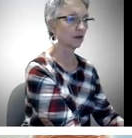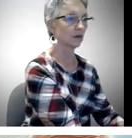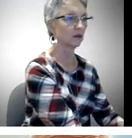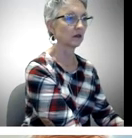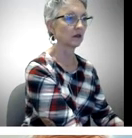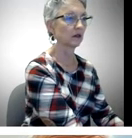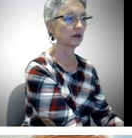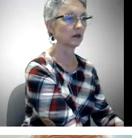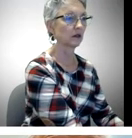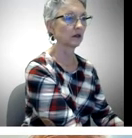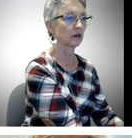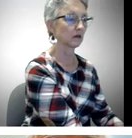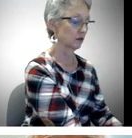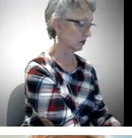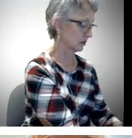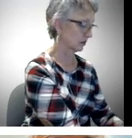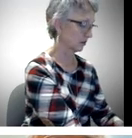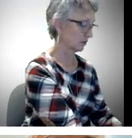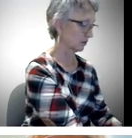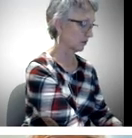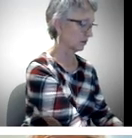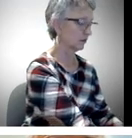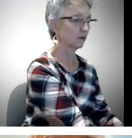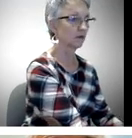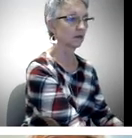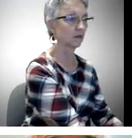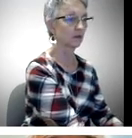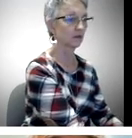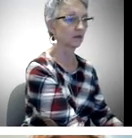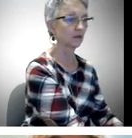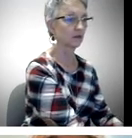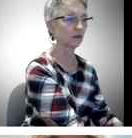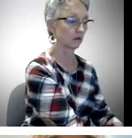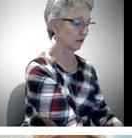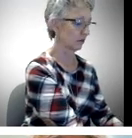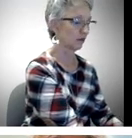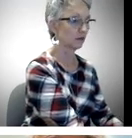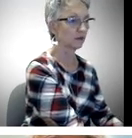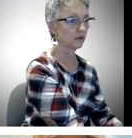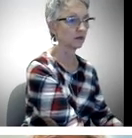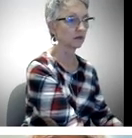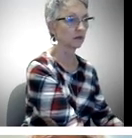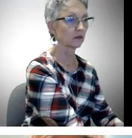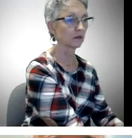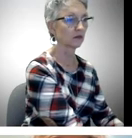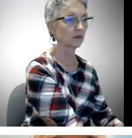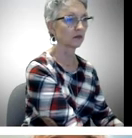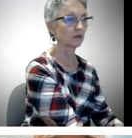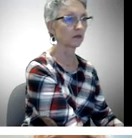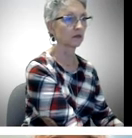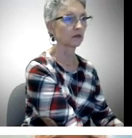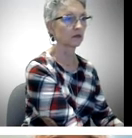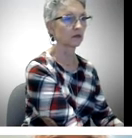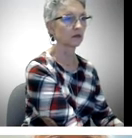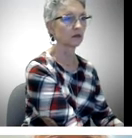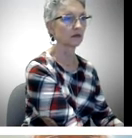psychiatric hospital, you have a lot of people that look institutionalized. And I contend it's not because of their disability, it's because how we treat